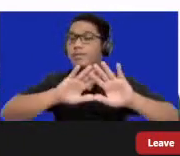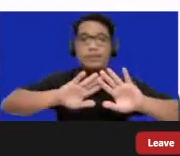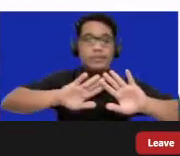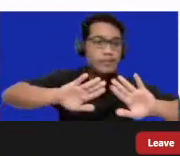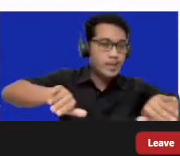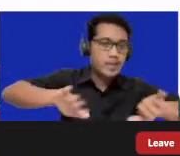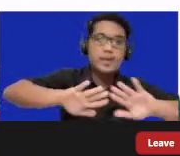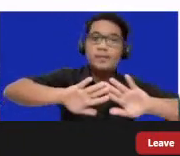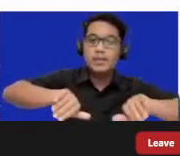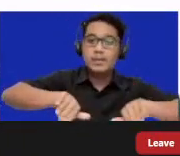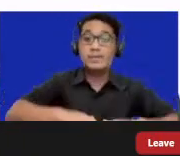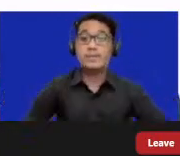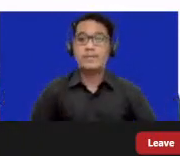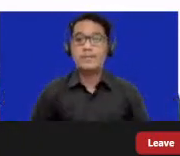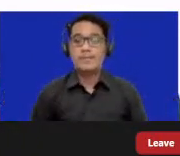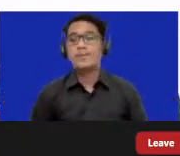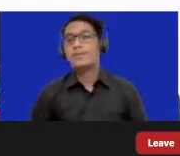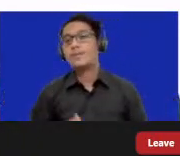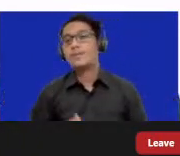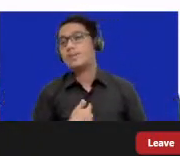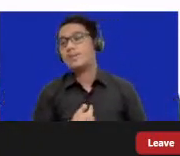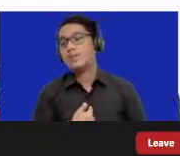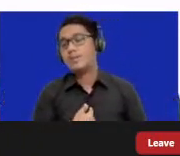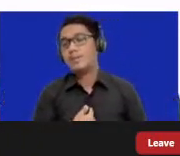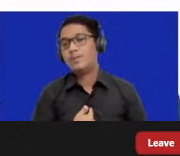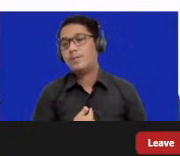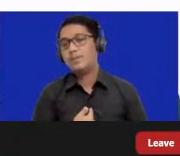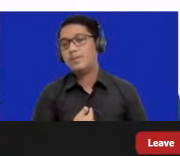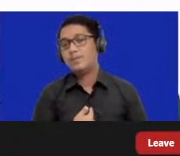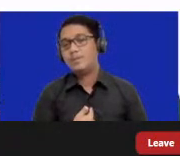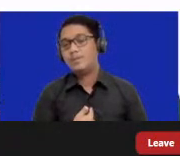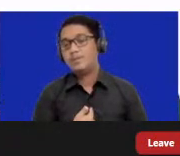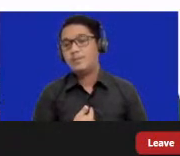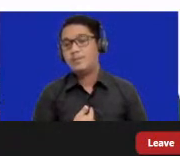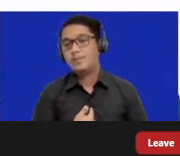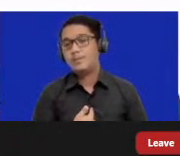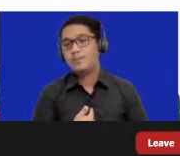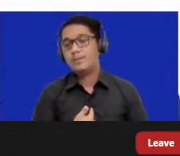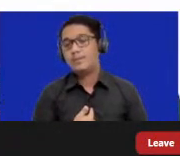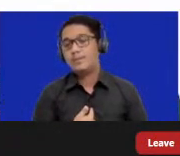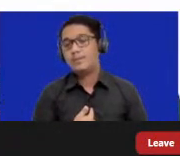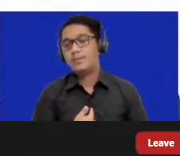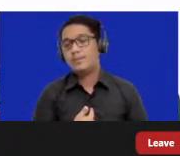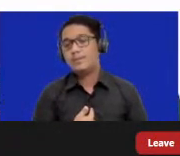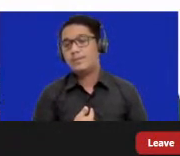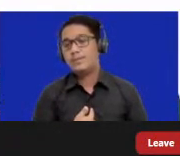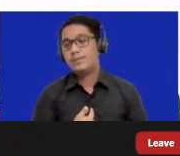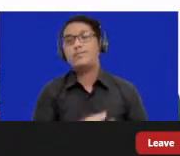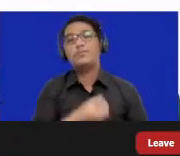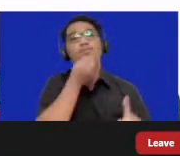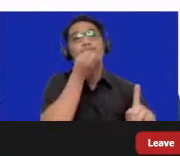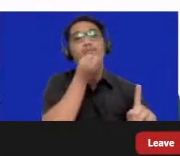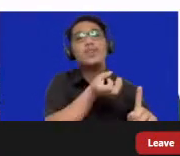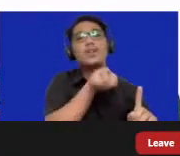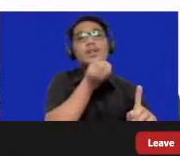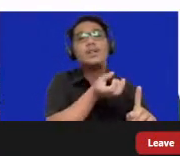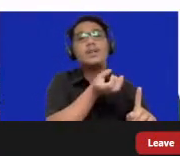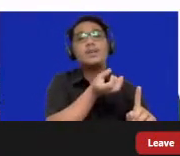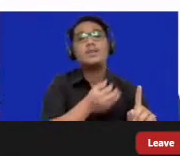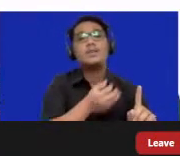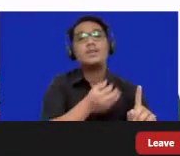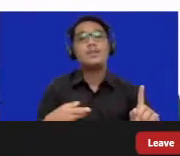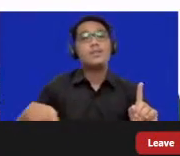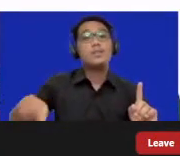strongly suggest that we aim to get some more funding. And now that the world is opening up